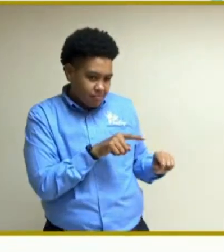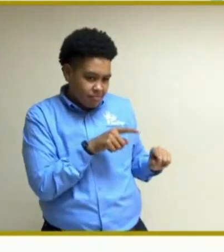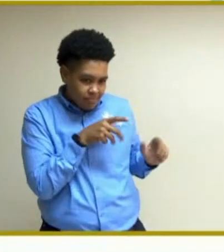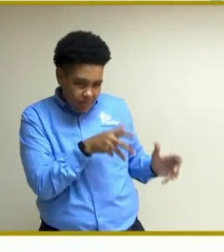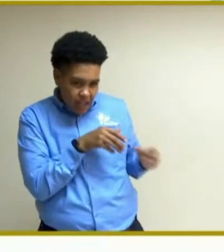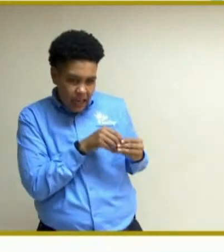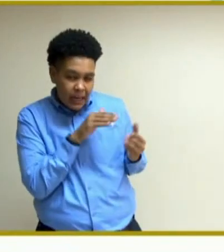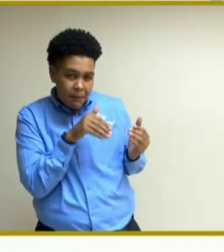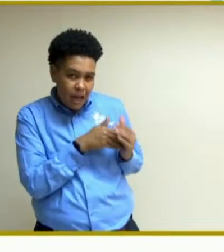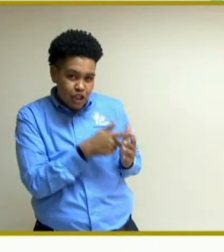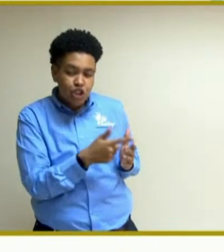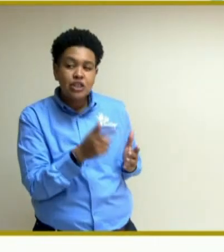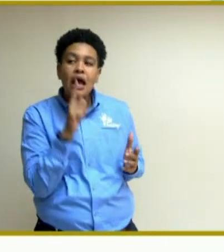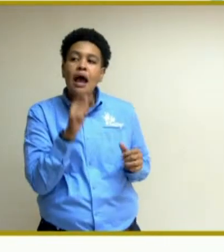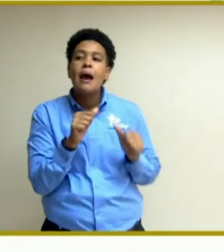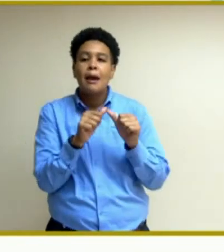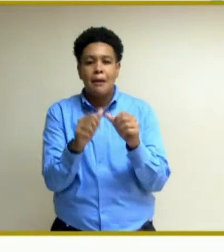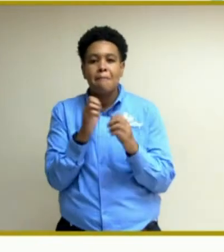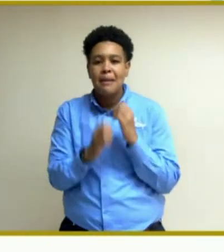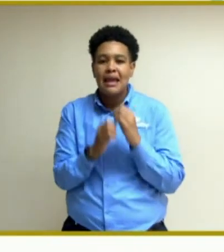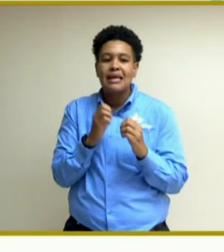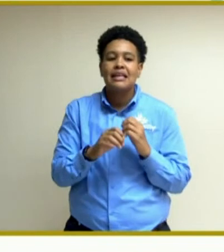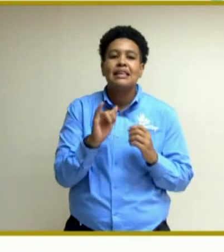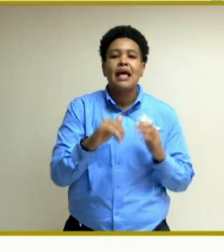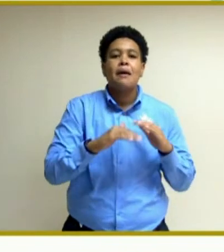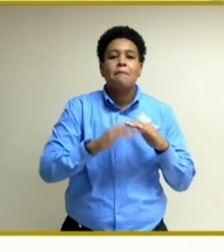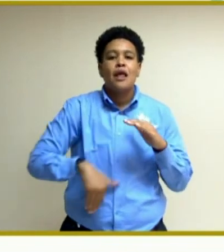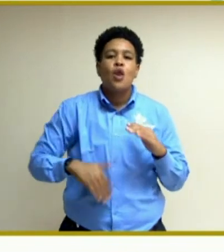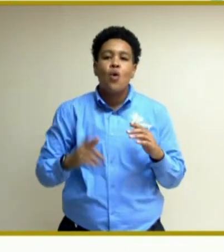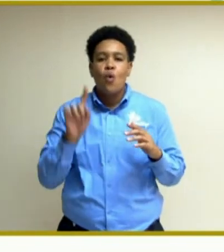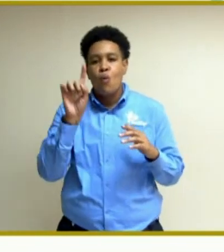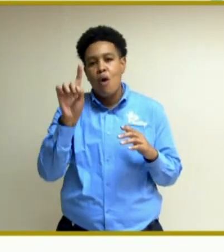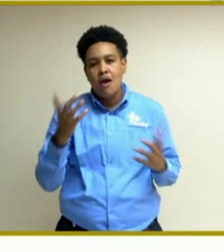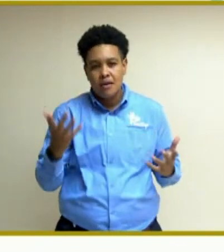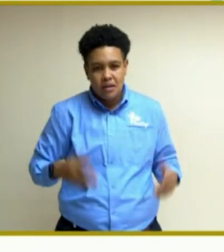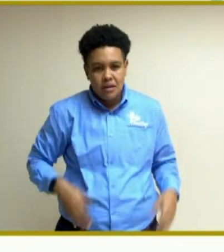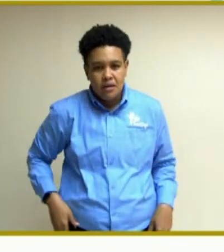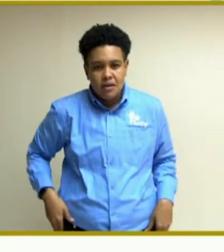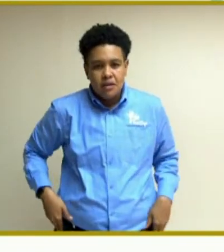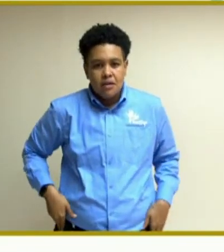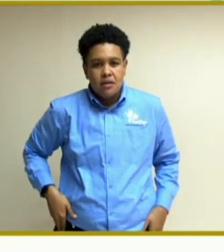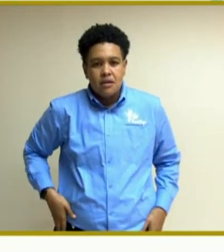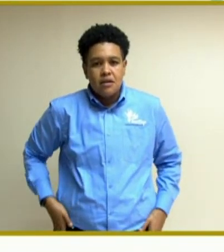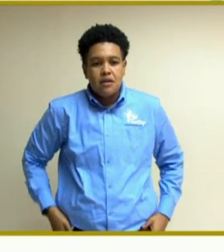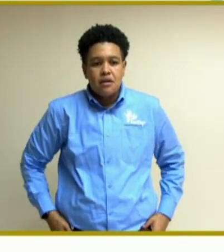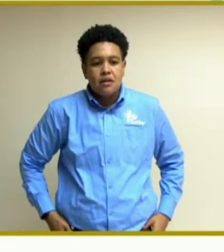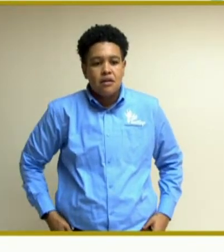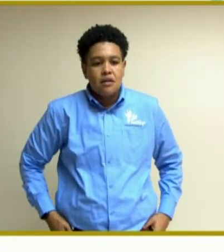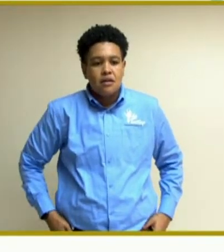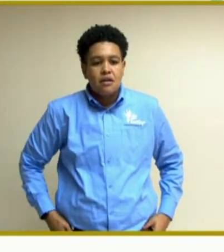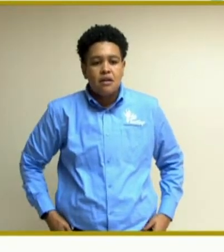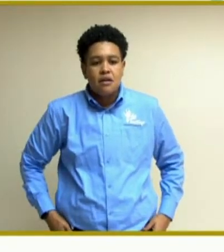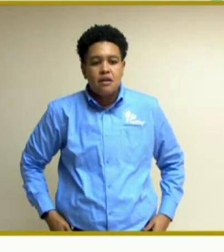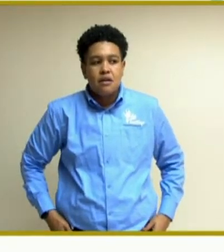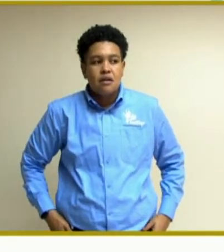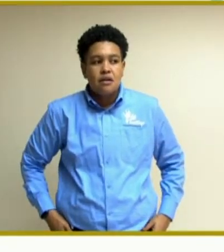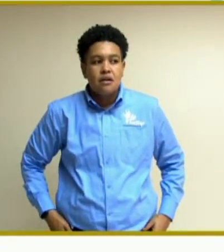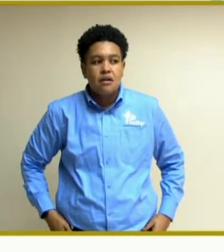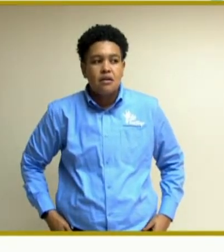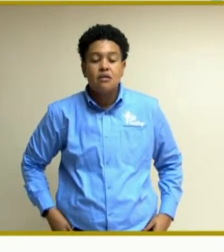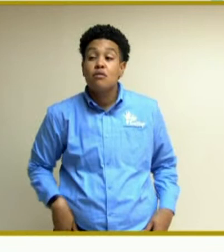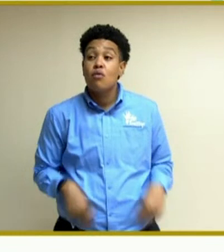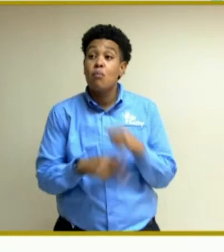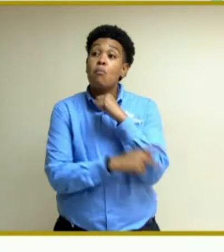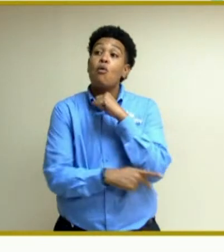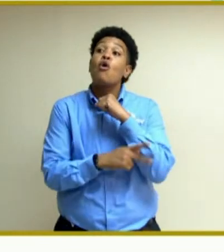in Manchester and maintaining that below 1. And Portland have the highest.